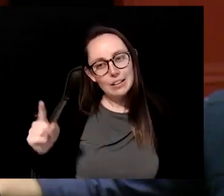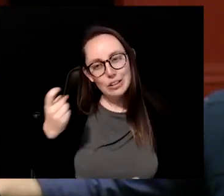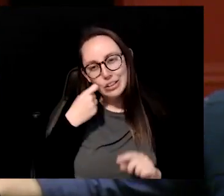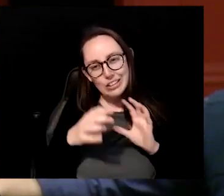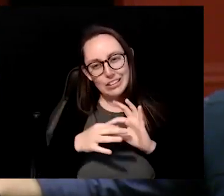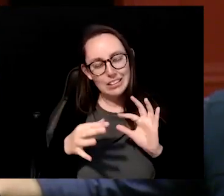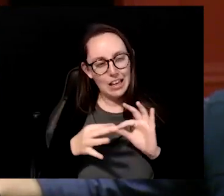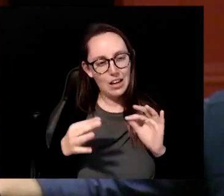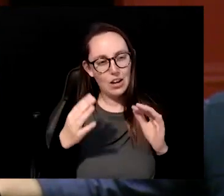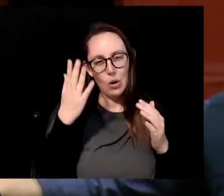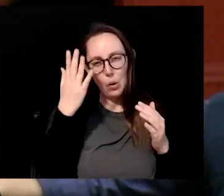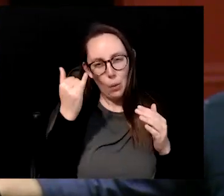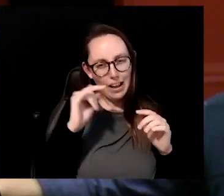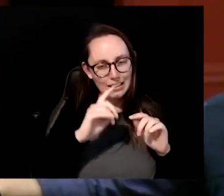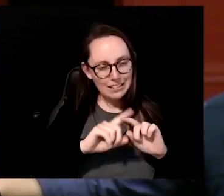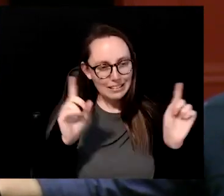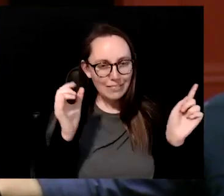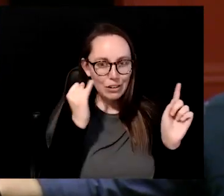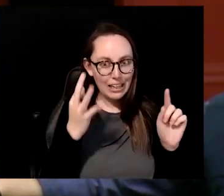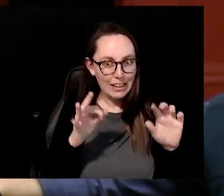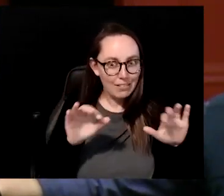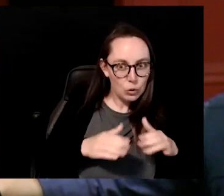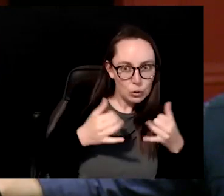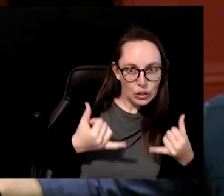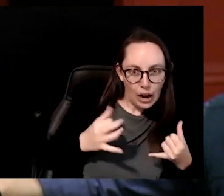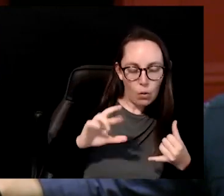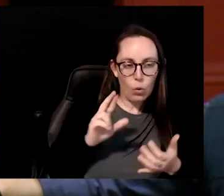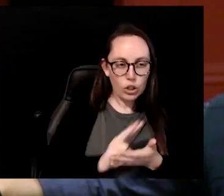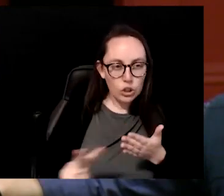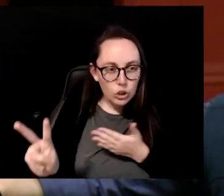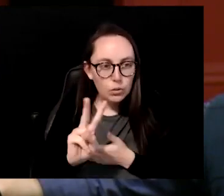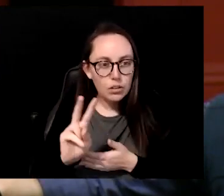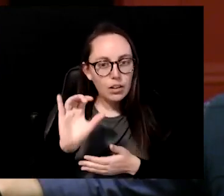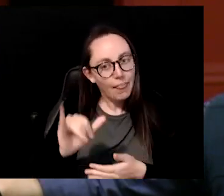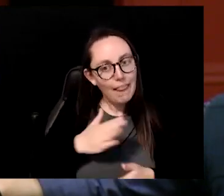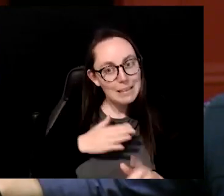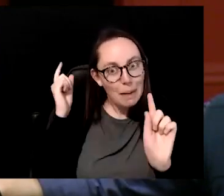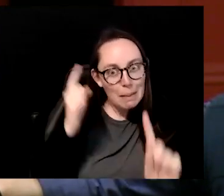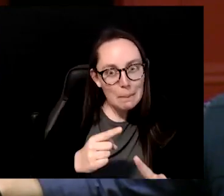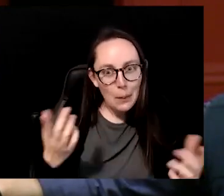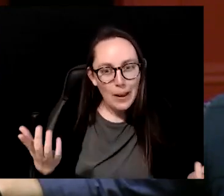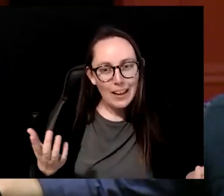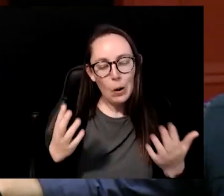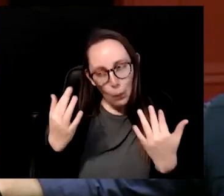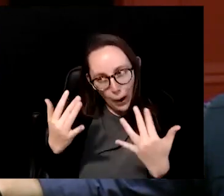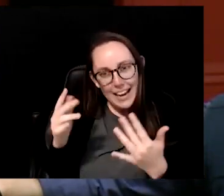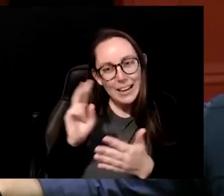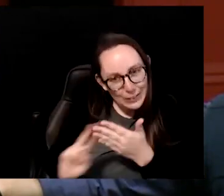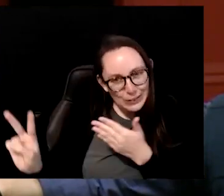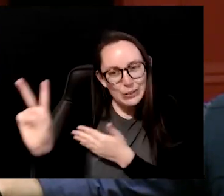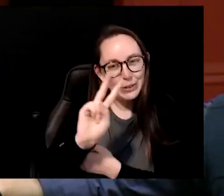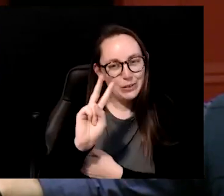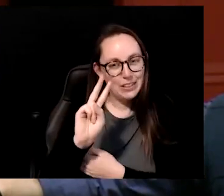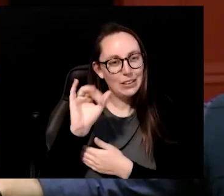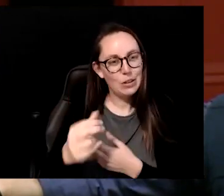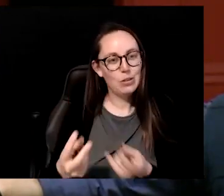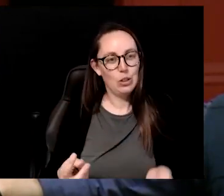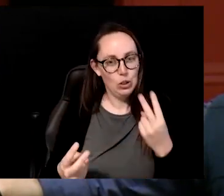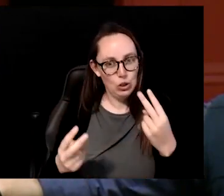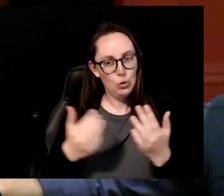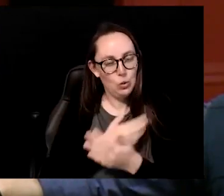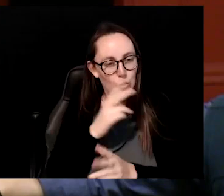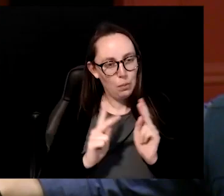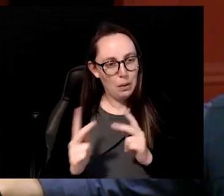in two weeks that's my point do it in two weeks allow the two people that are going to be on the board to make these